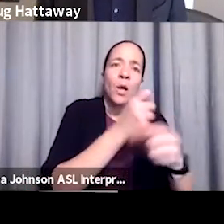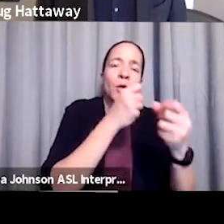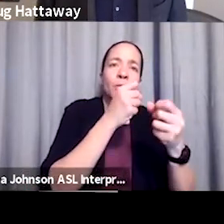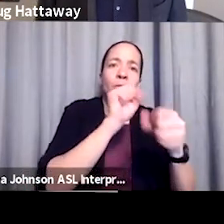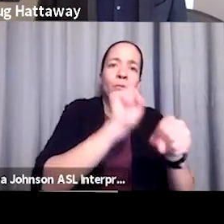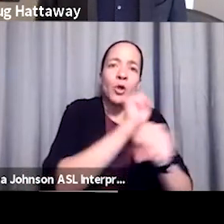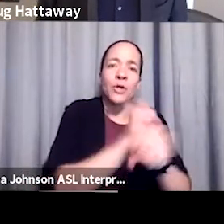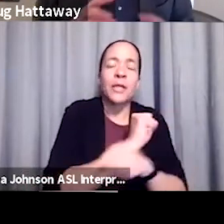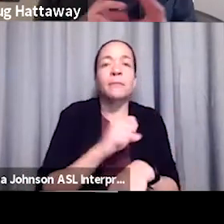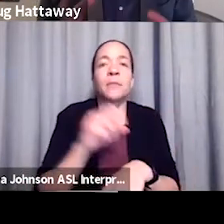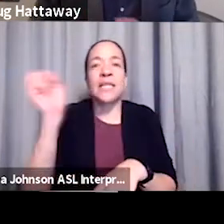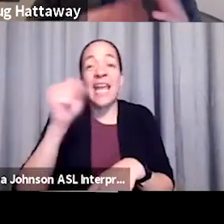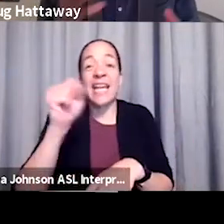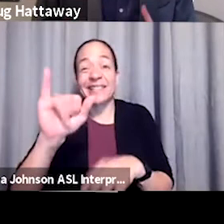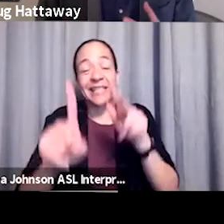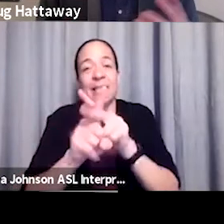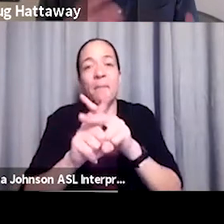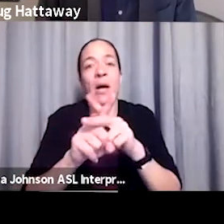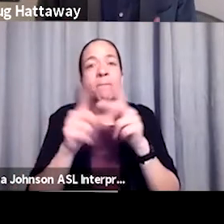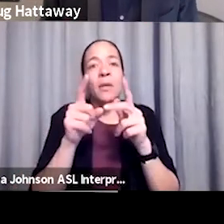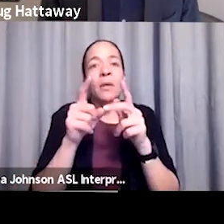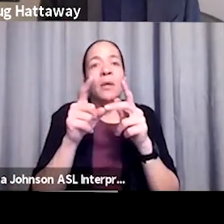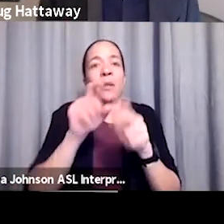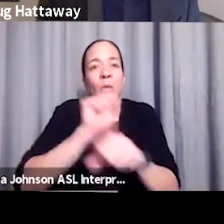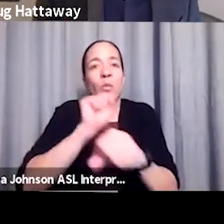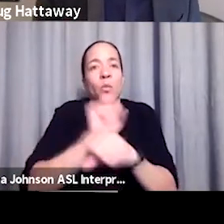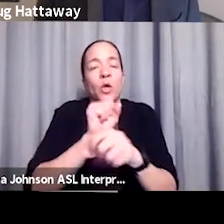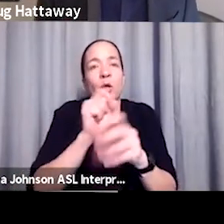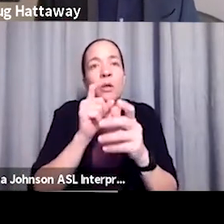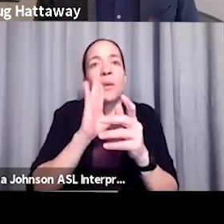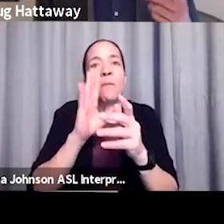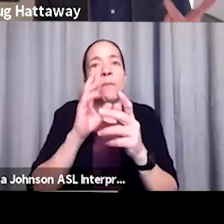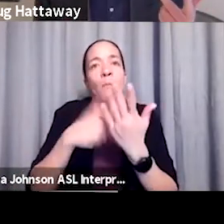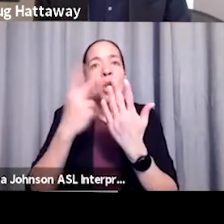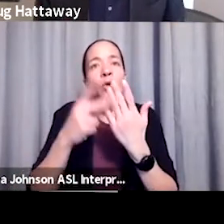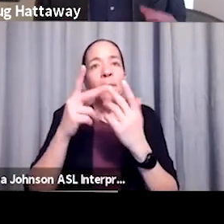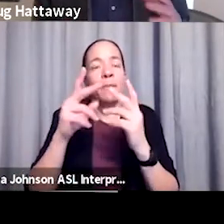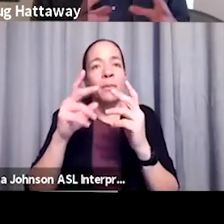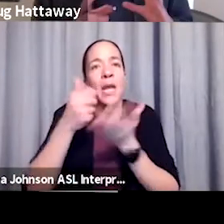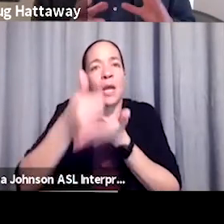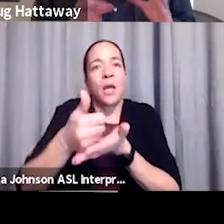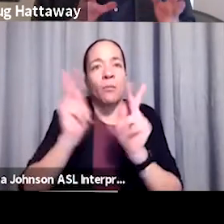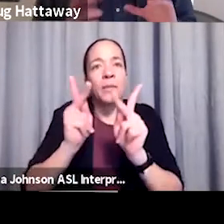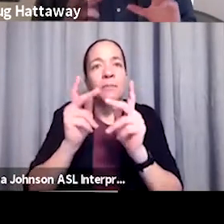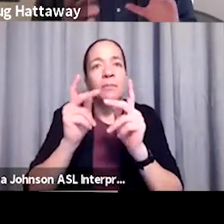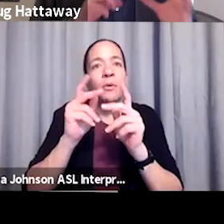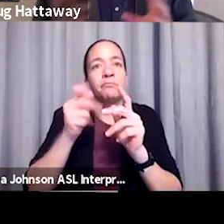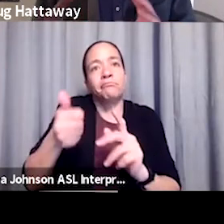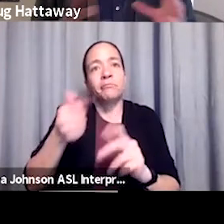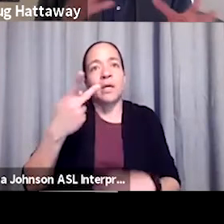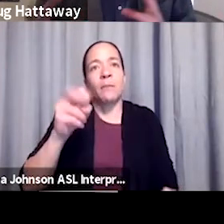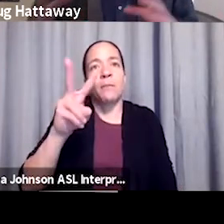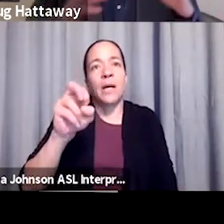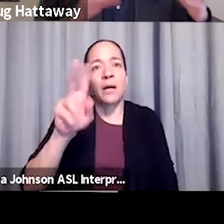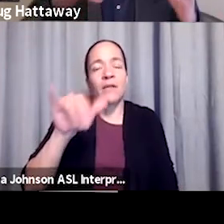around programs that help people in poverty. And as you saw, I think and that is